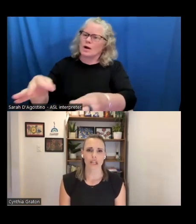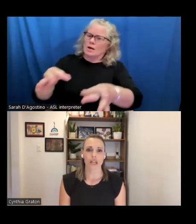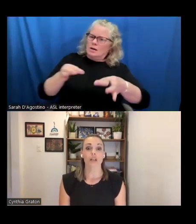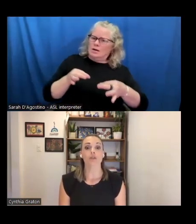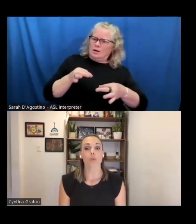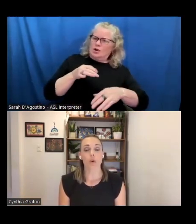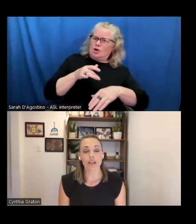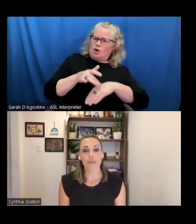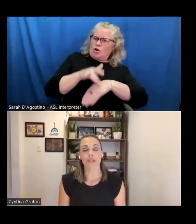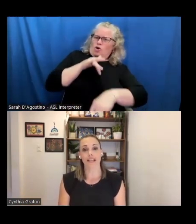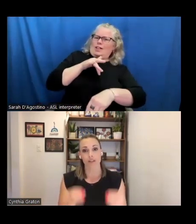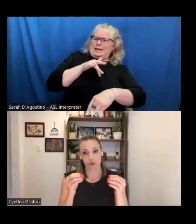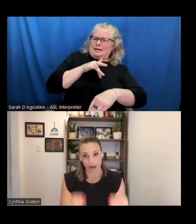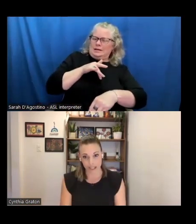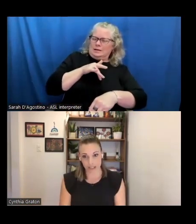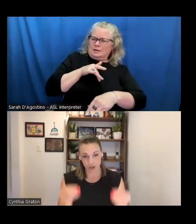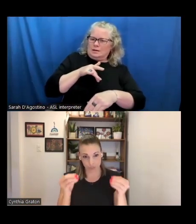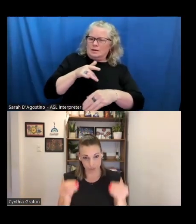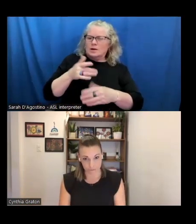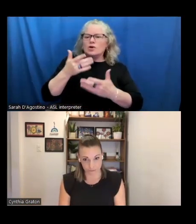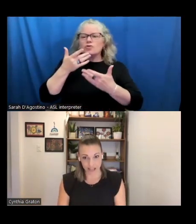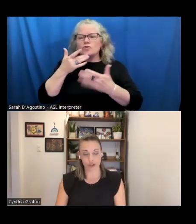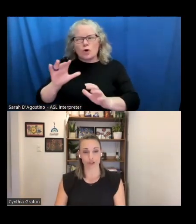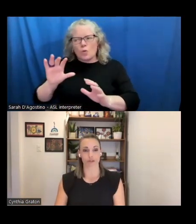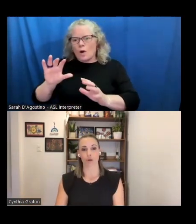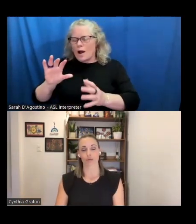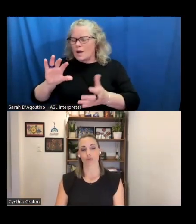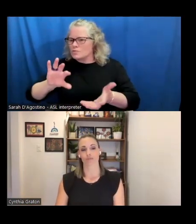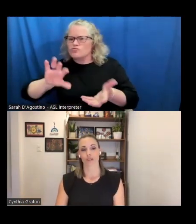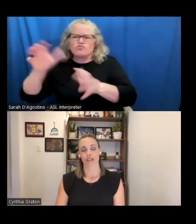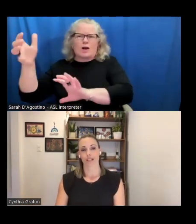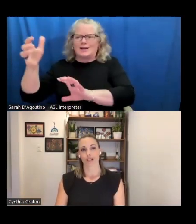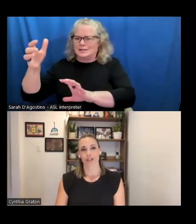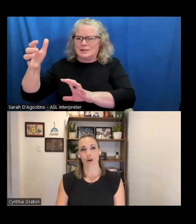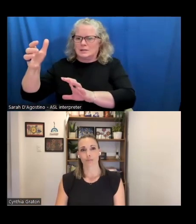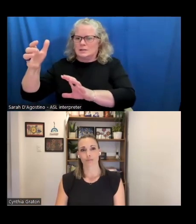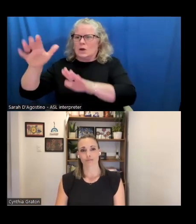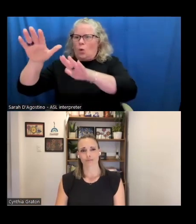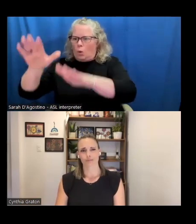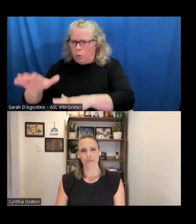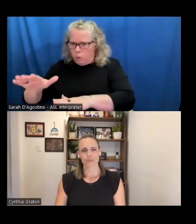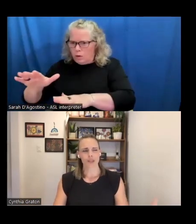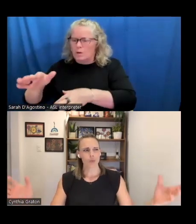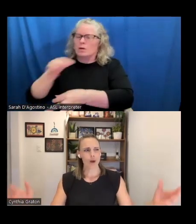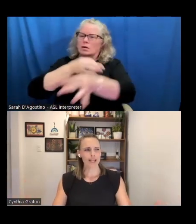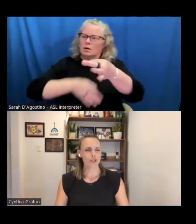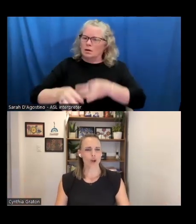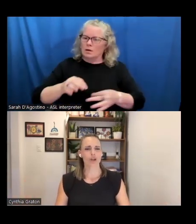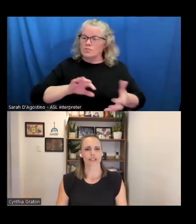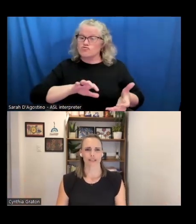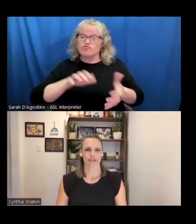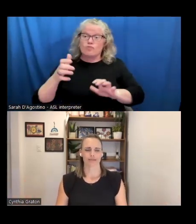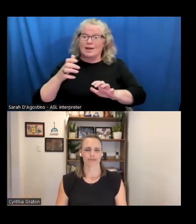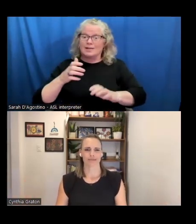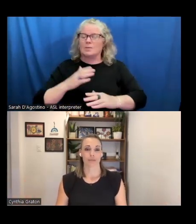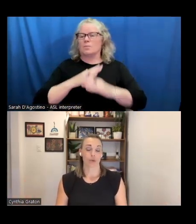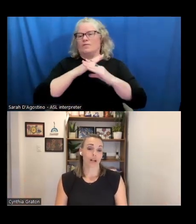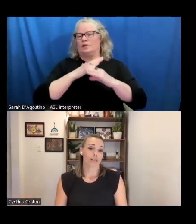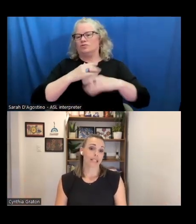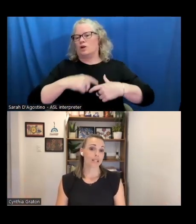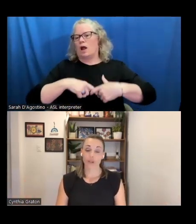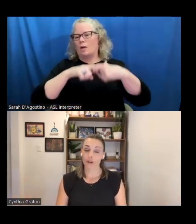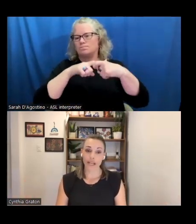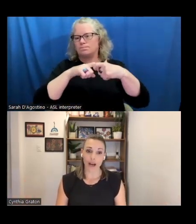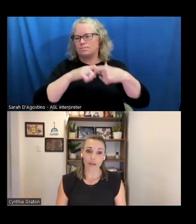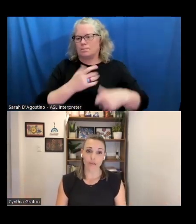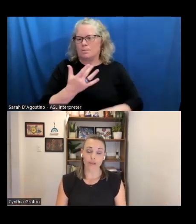mode. You want to be in crisis prevention mode. So, what is early?